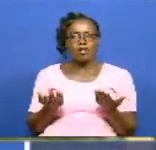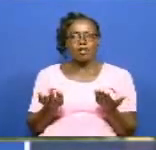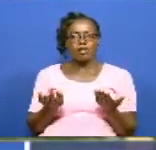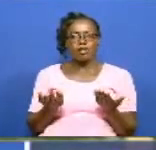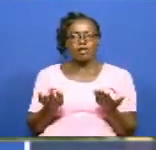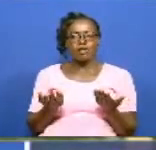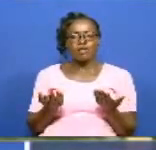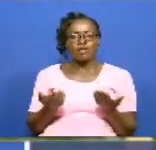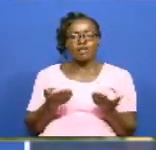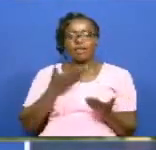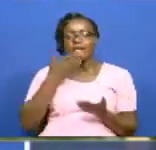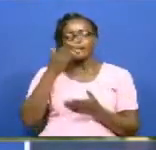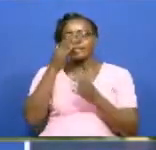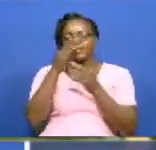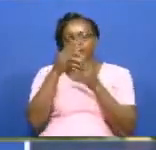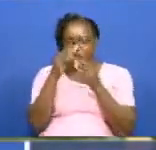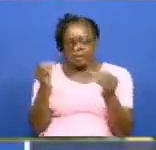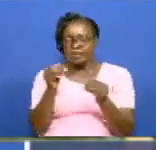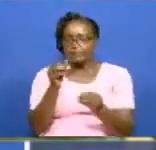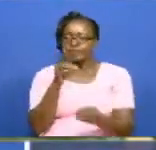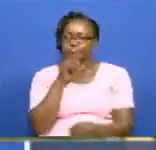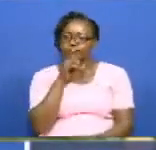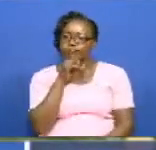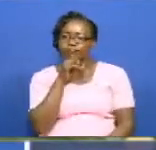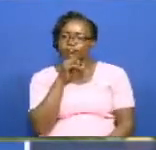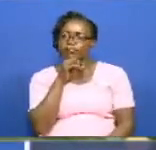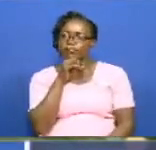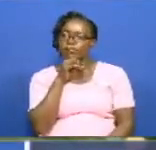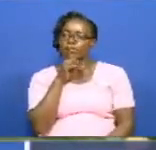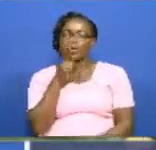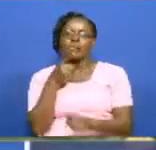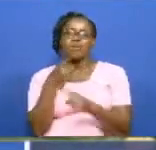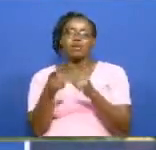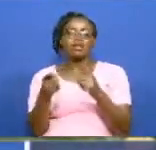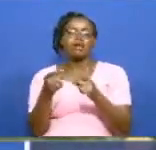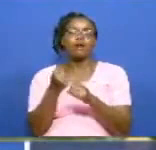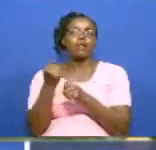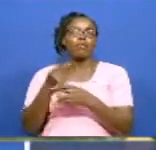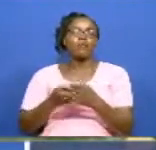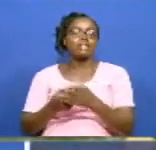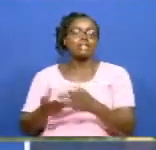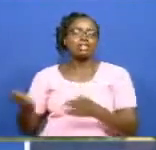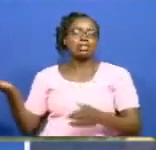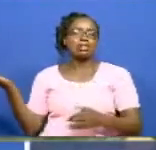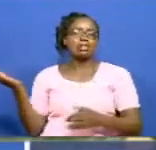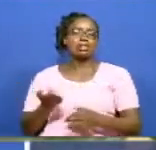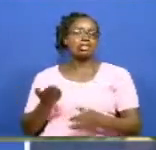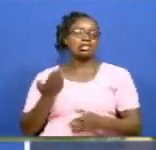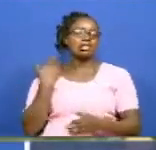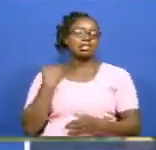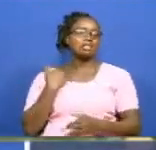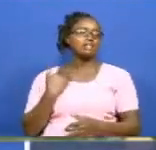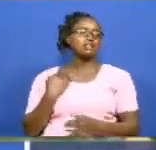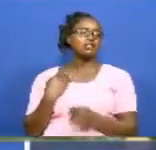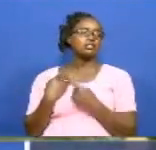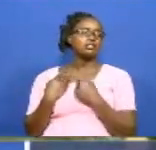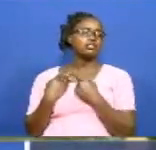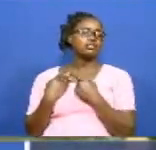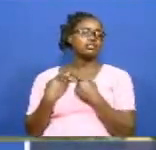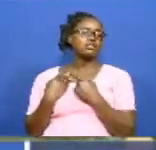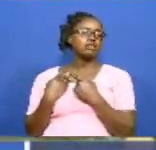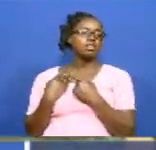I got no answer from him. Instead, he gave me a cut on my left side of the neck.